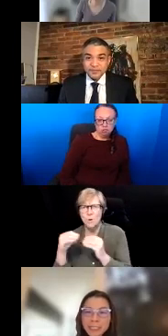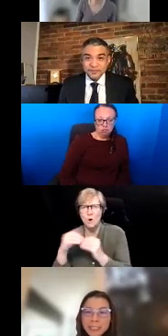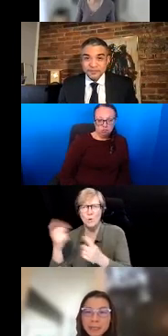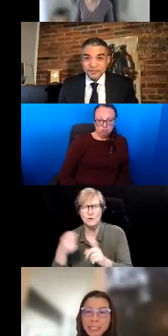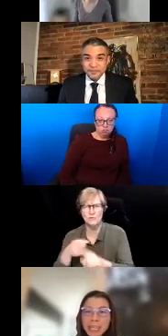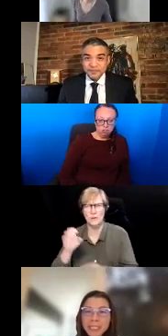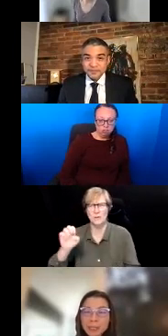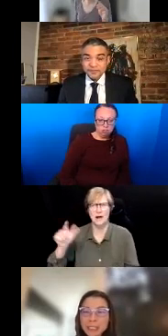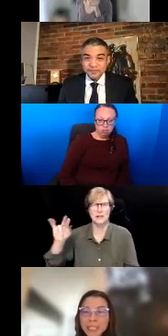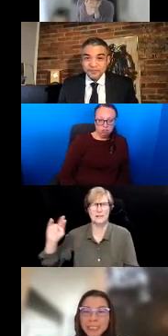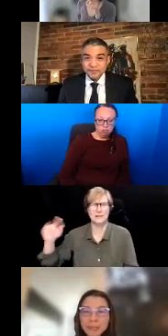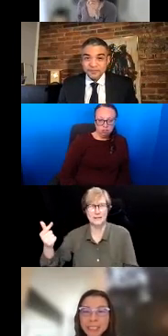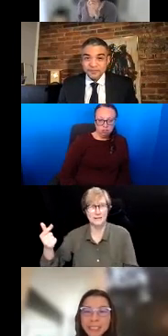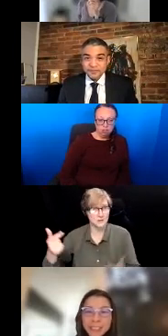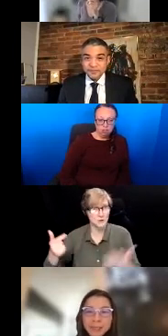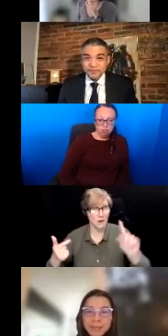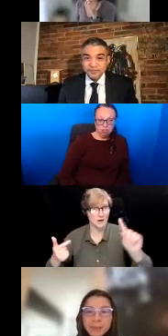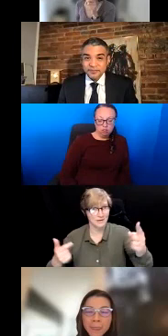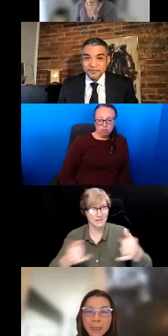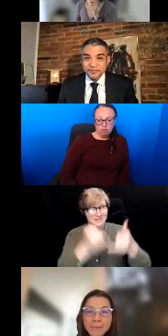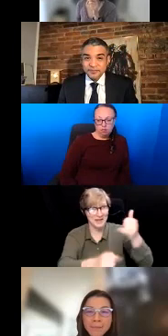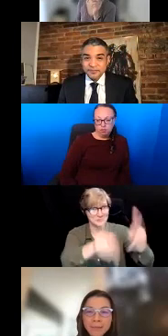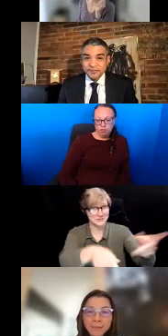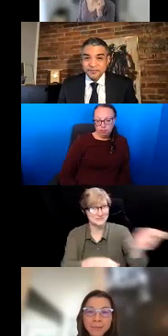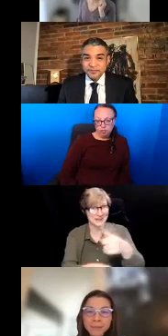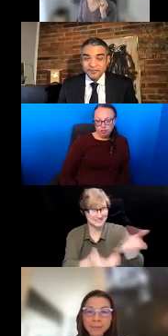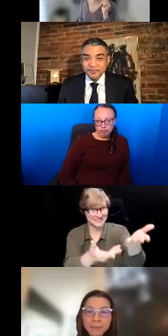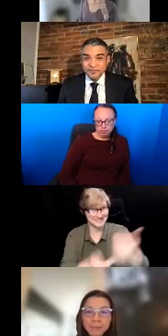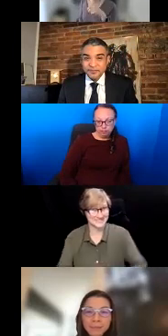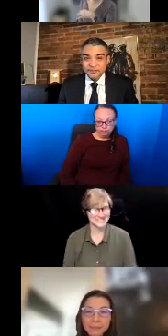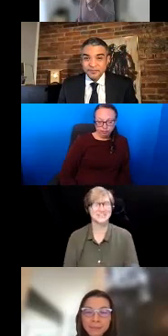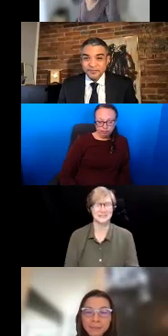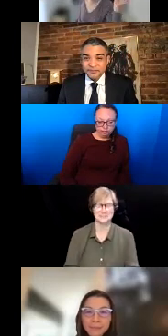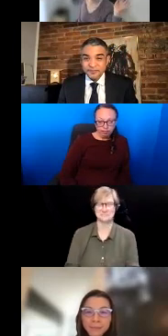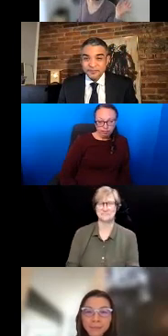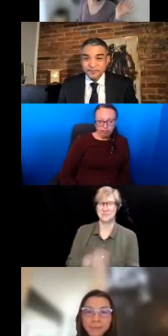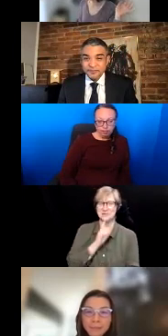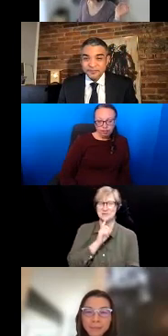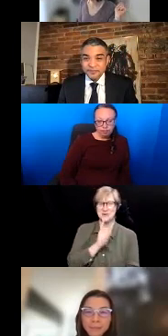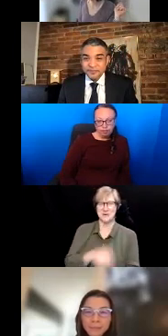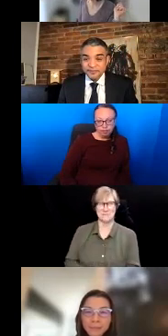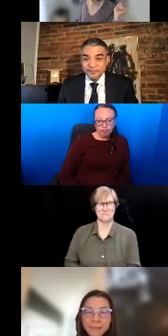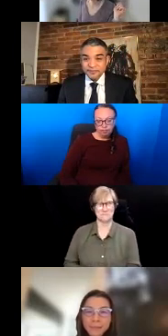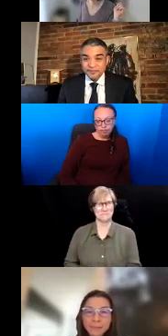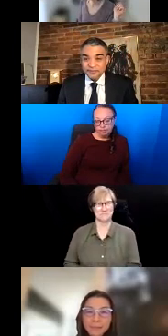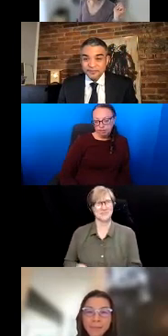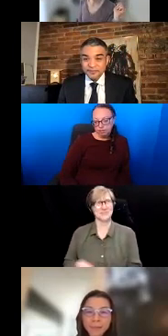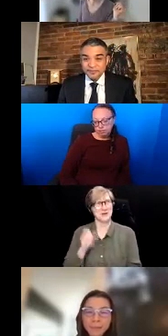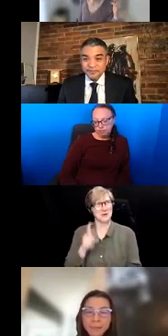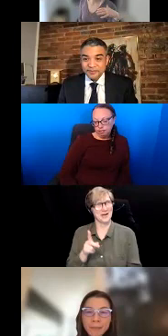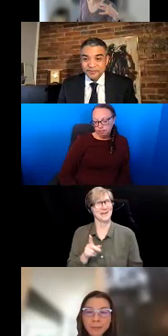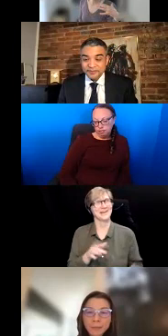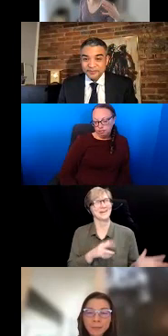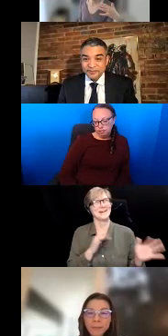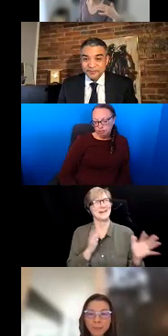And you'll be the last person asking questions. Sure, great, thanks. I guess my question is kind of on the opposite end of the spectrum. I'm